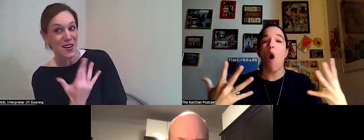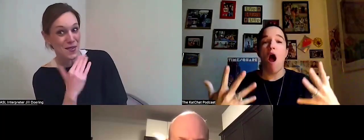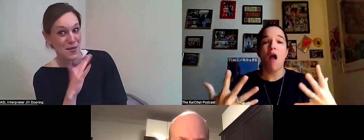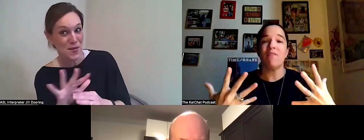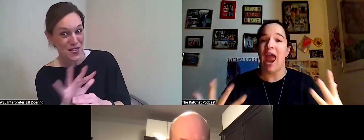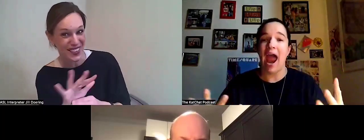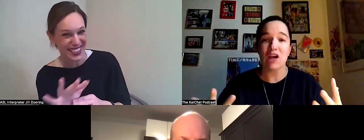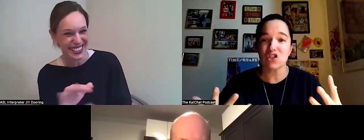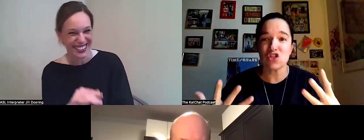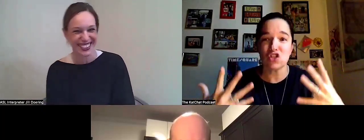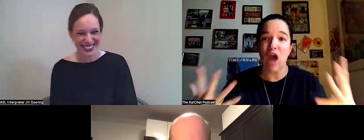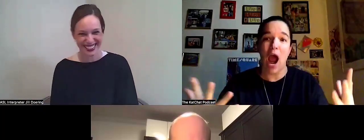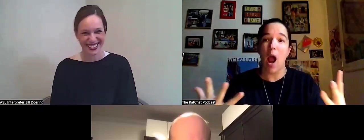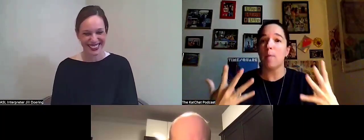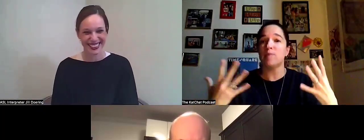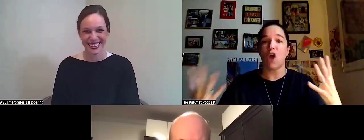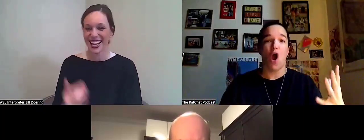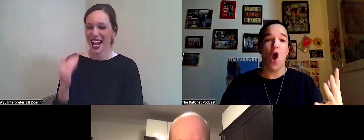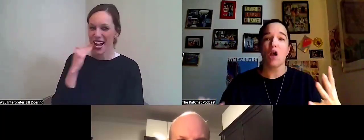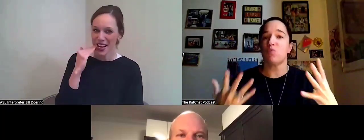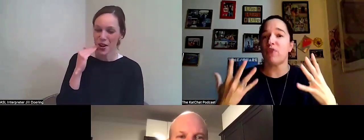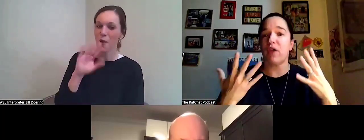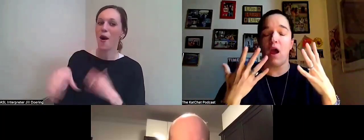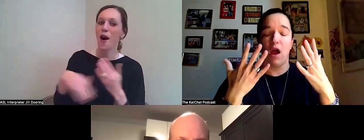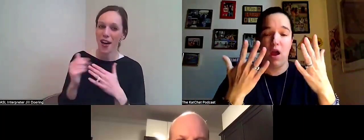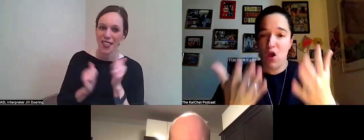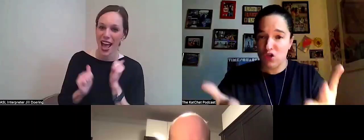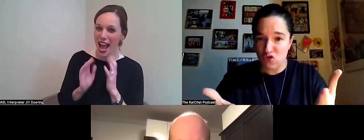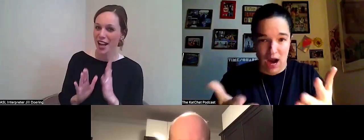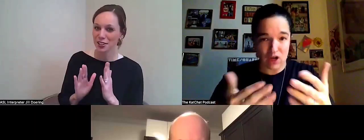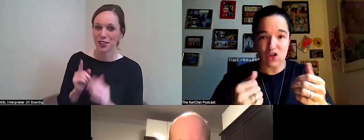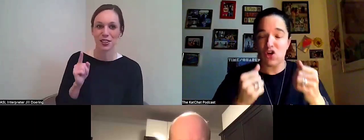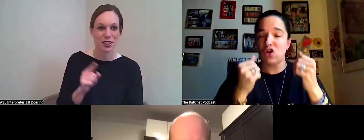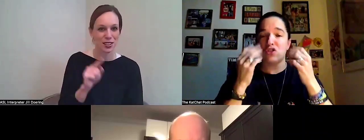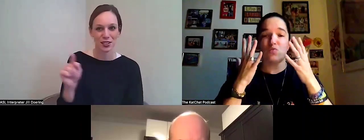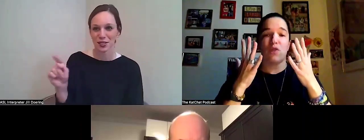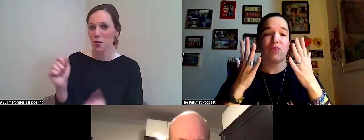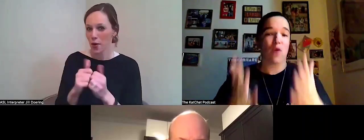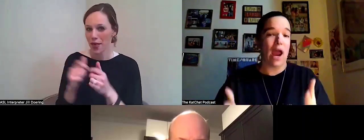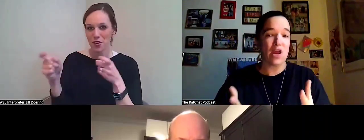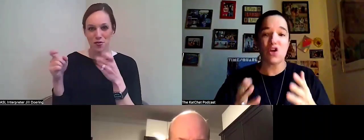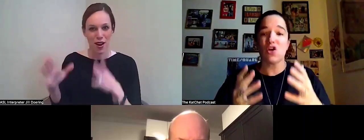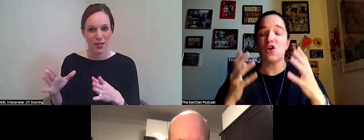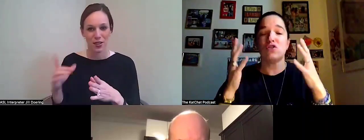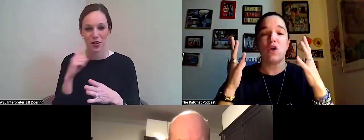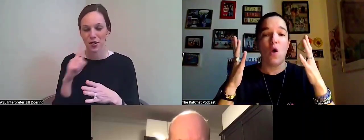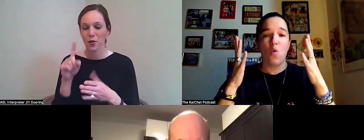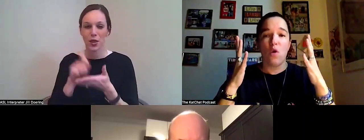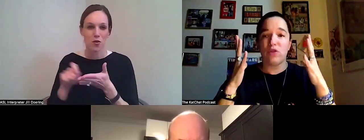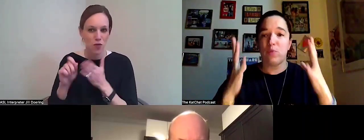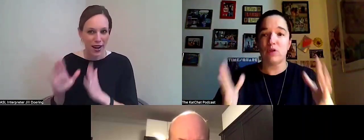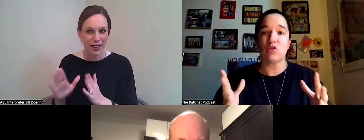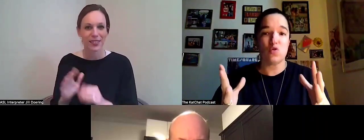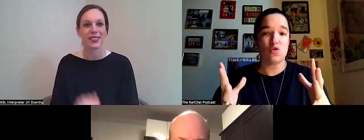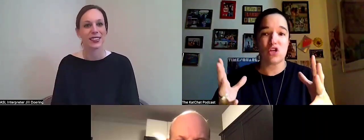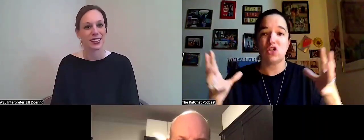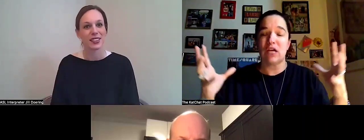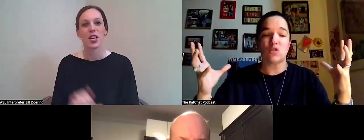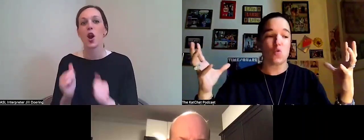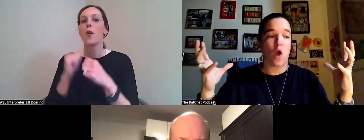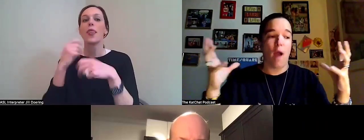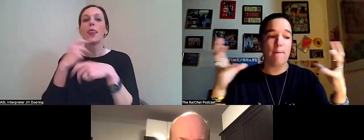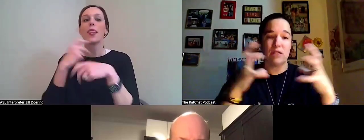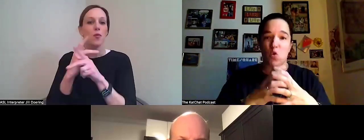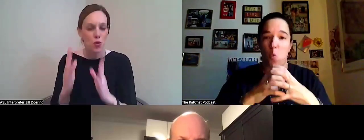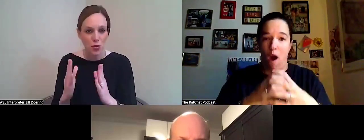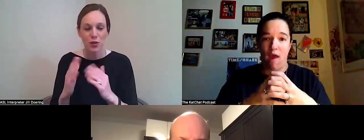and I know all of the actors jumped along with the director, with the writers, with the producers,